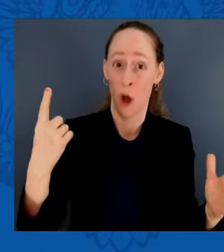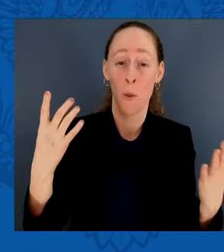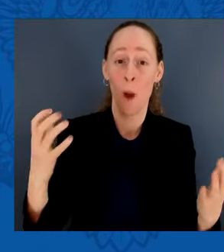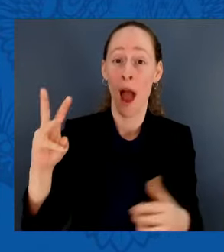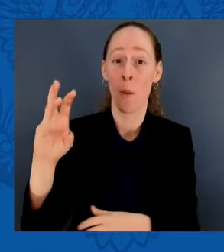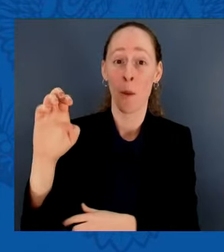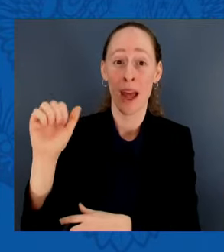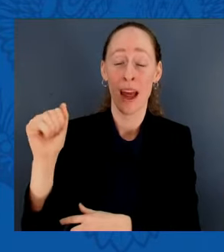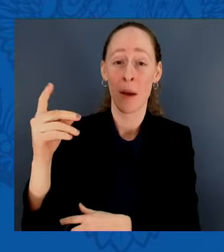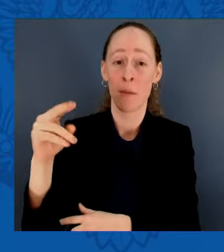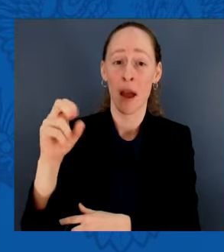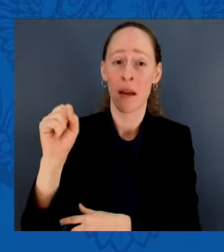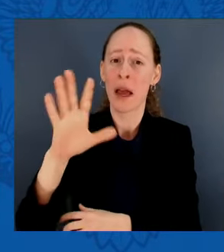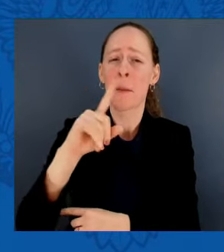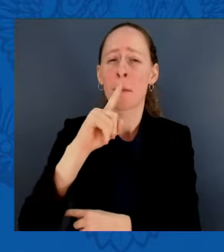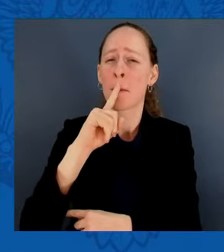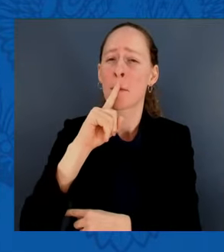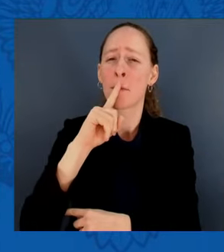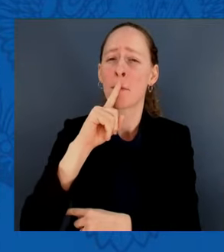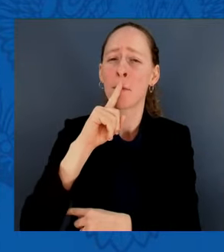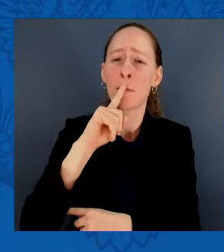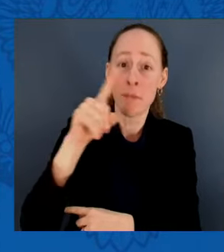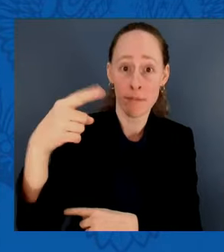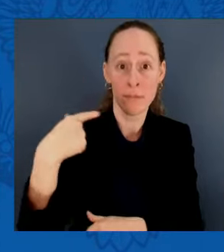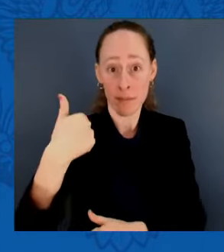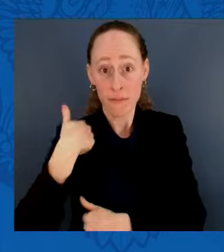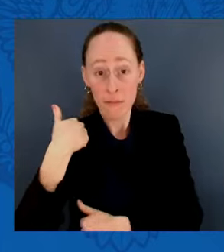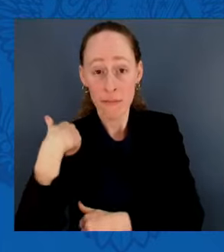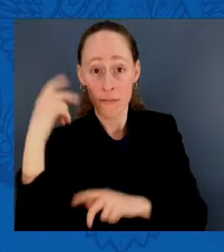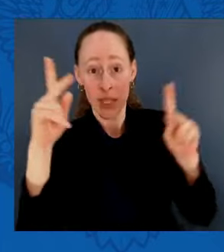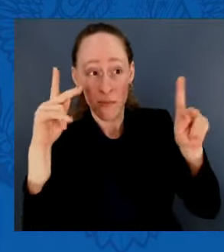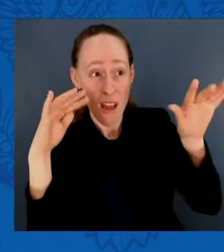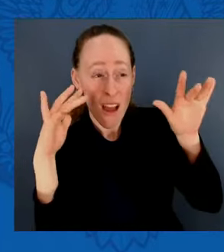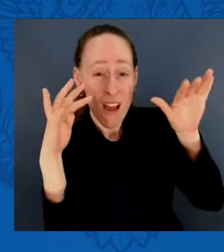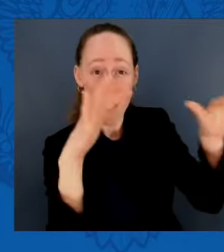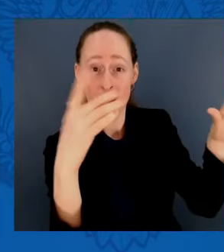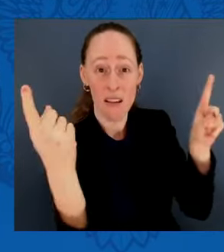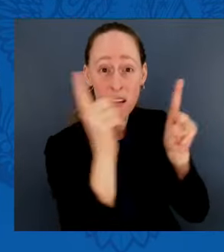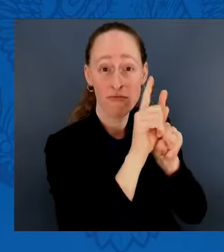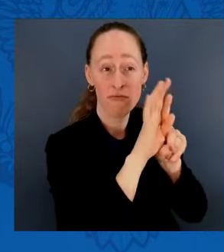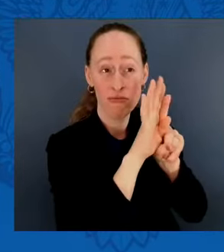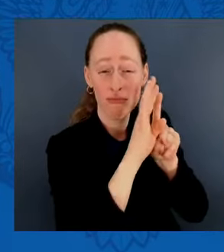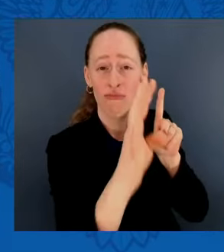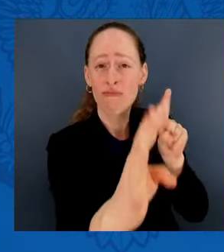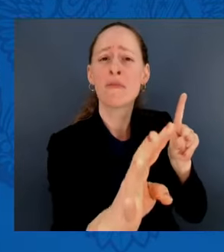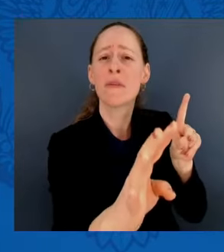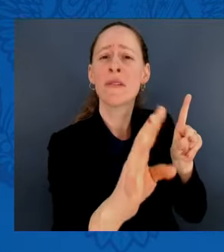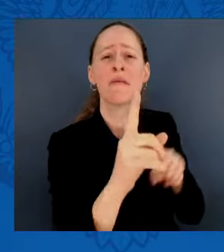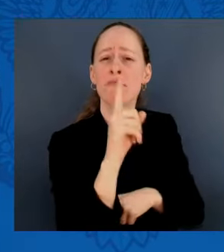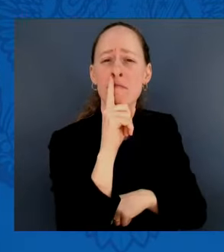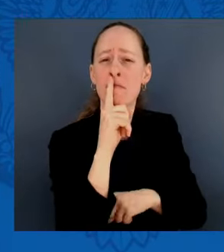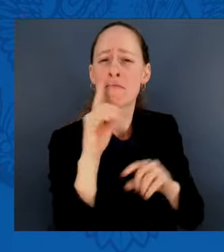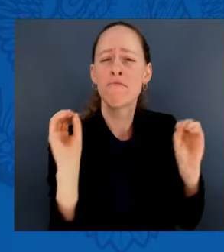no American soldiers at war in Ukraine, and I'm determined to keep it that way. But now,